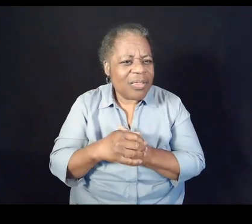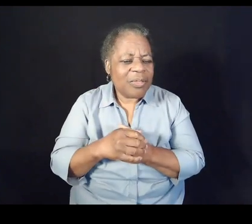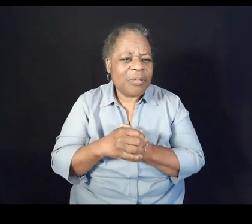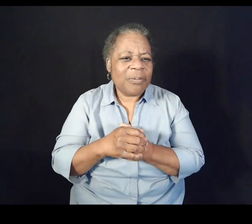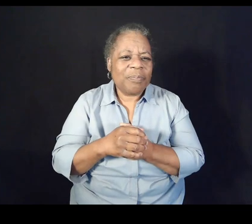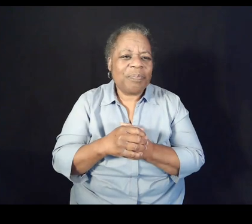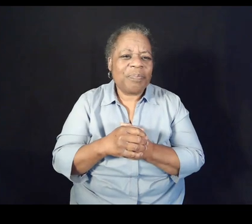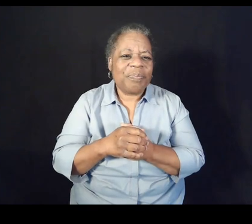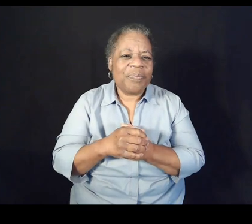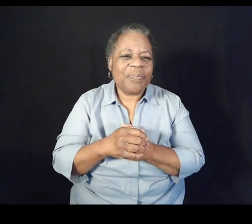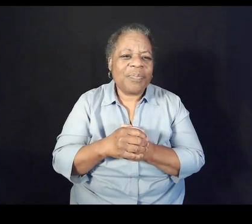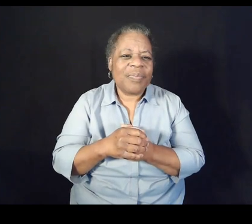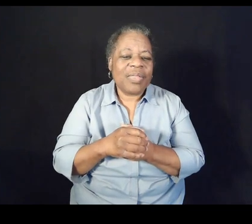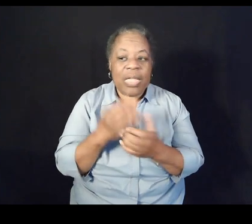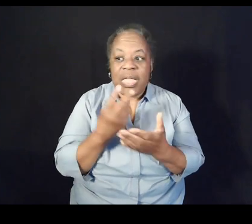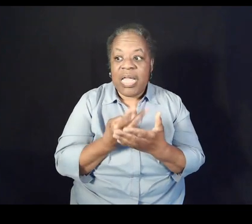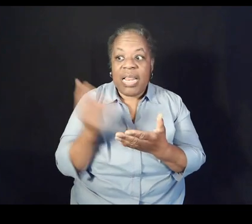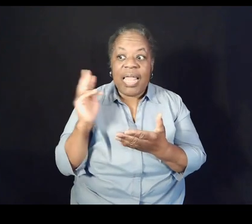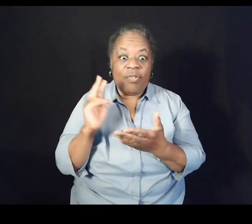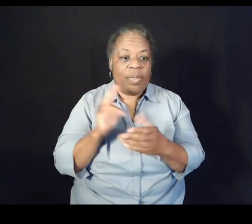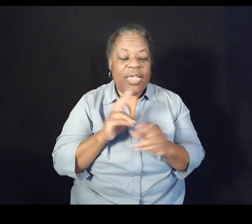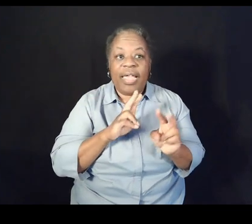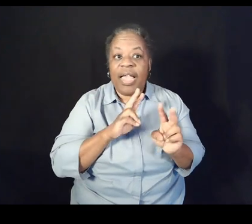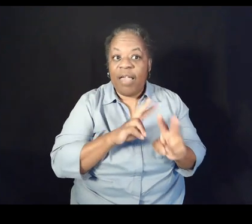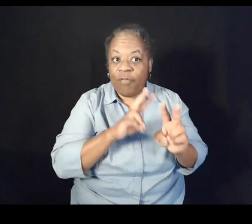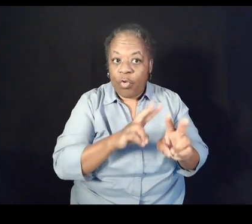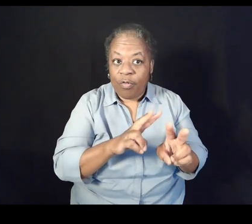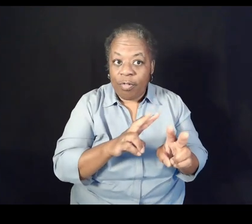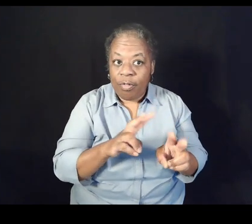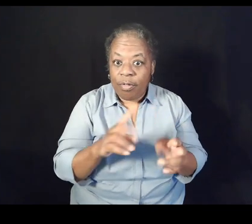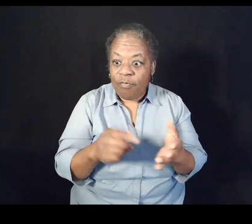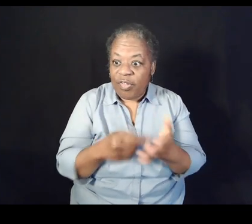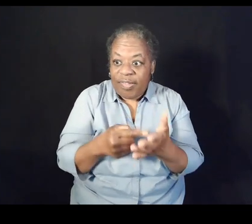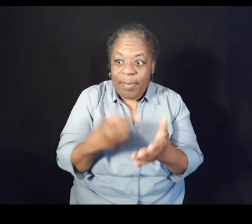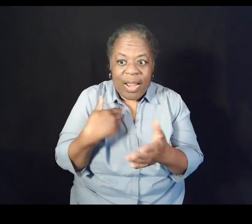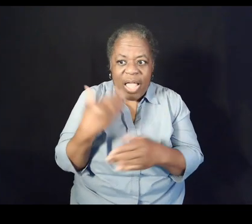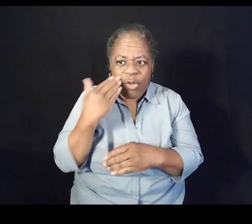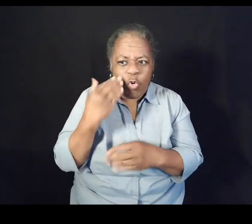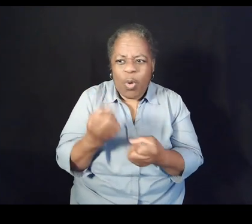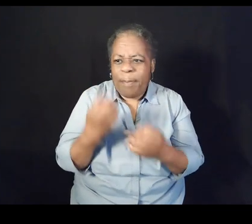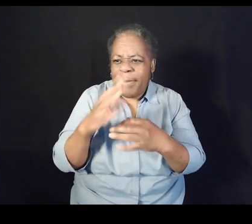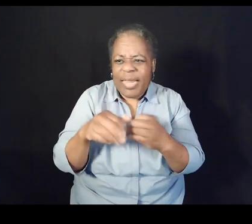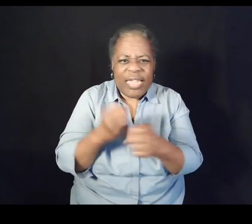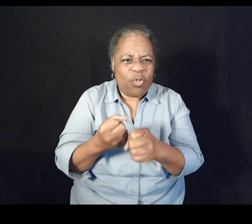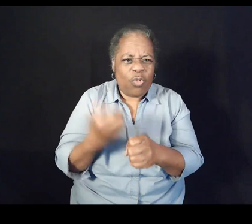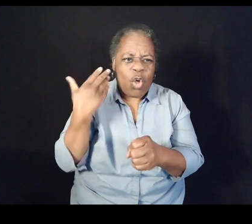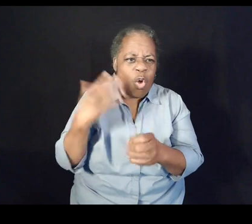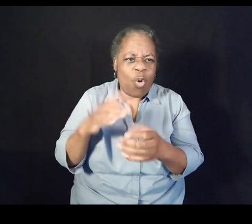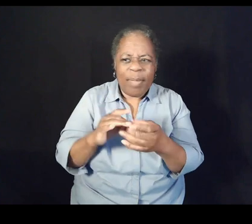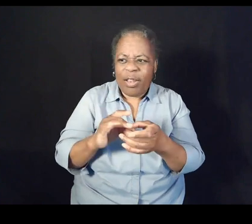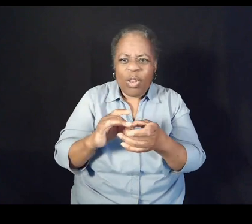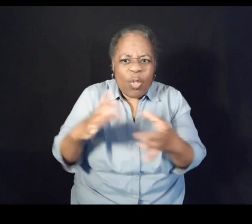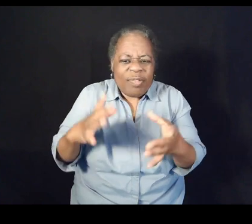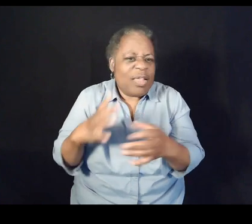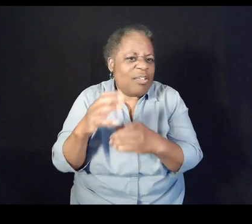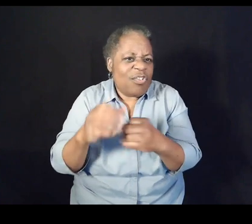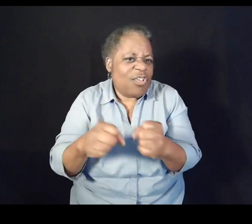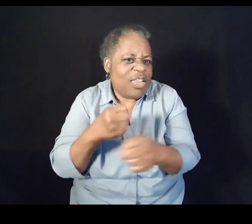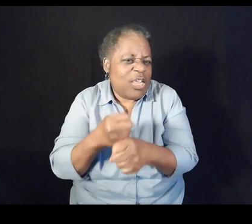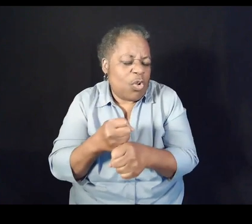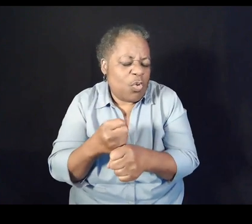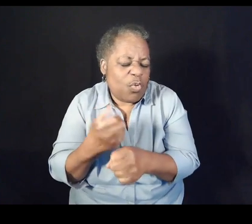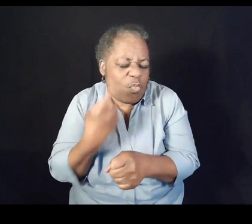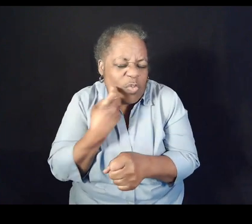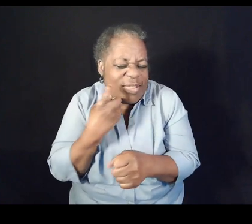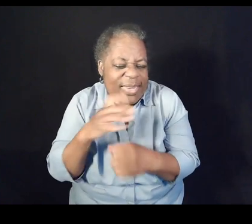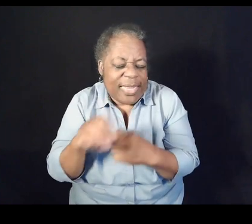I did a funeral last weekend for someone I had known many years ago but had lost touch with in recent years.